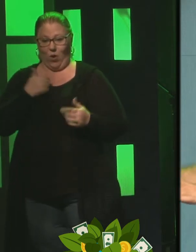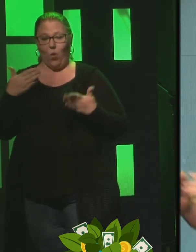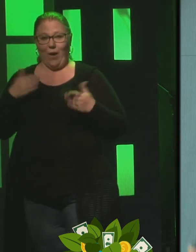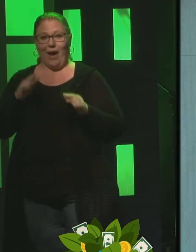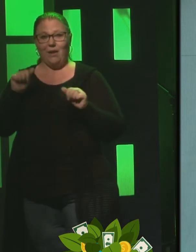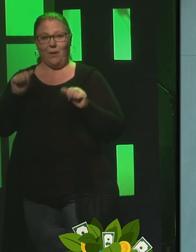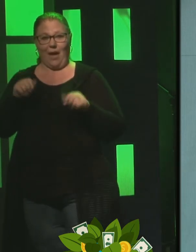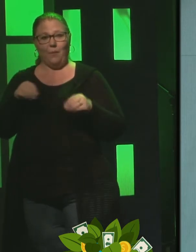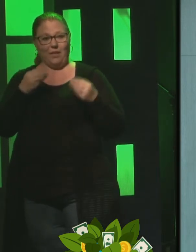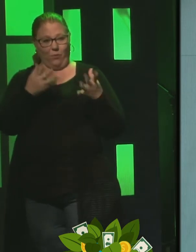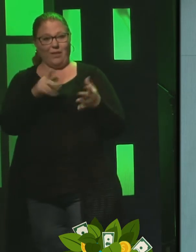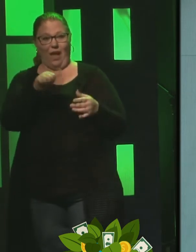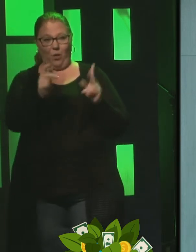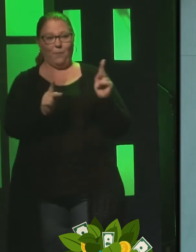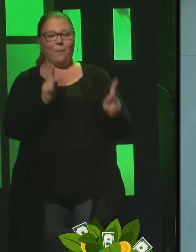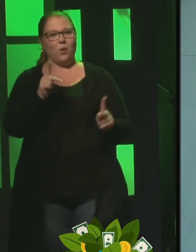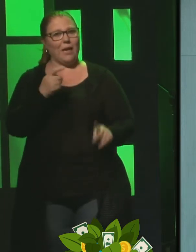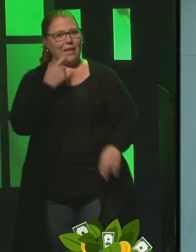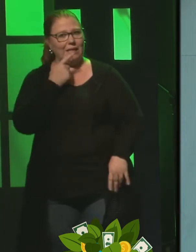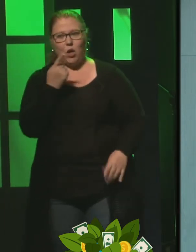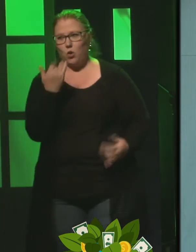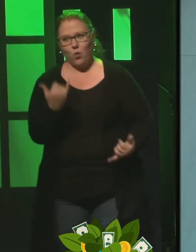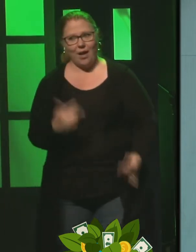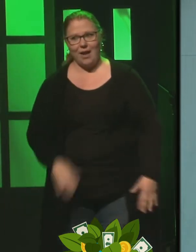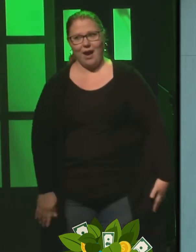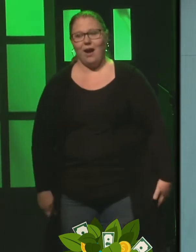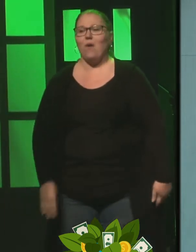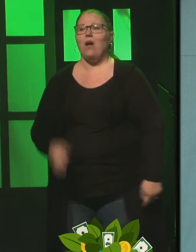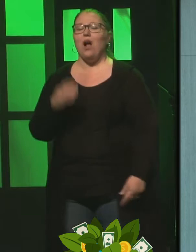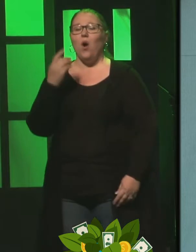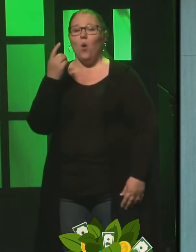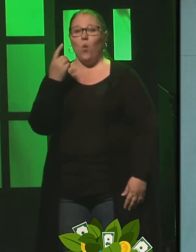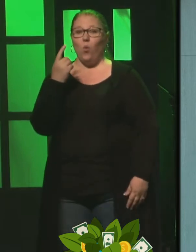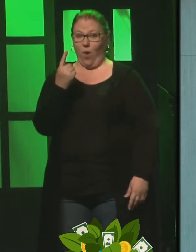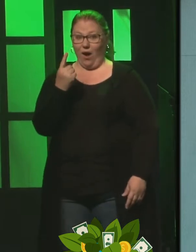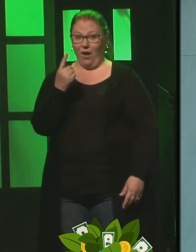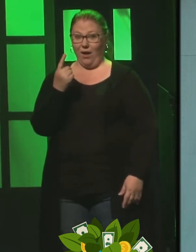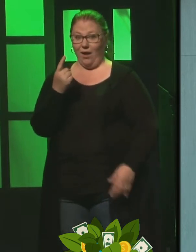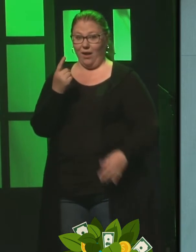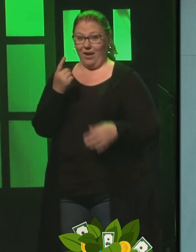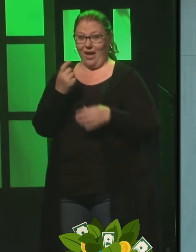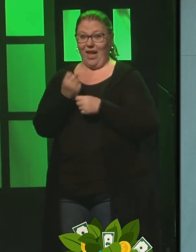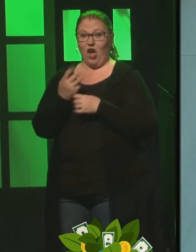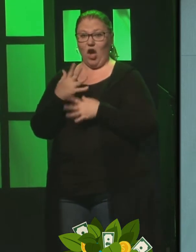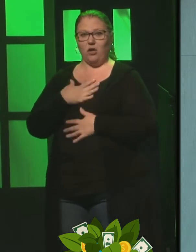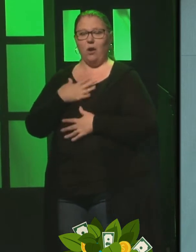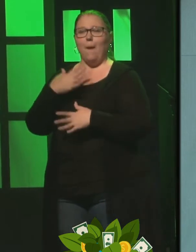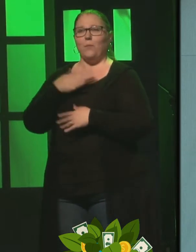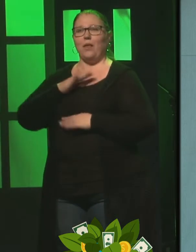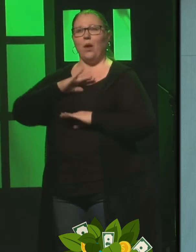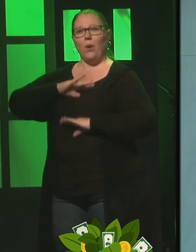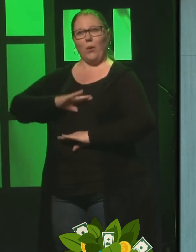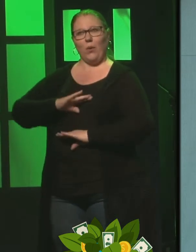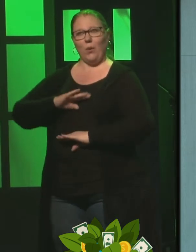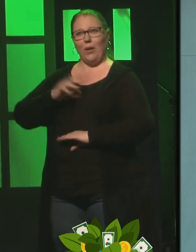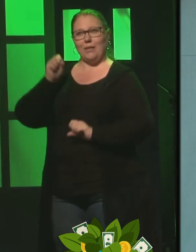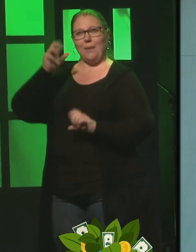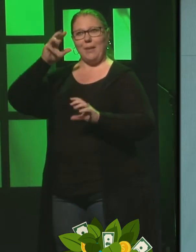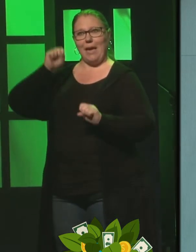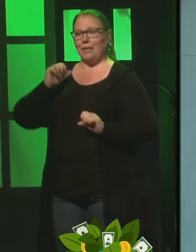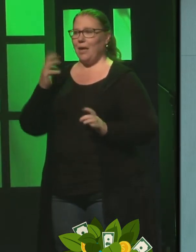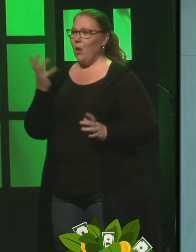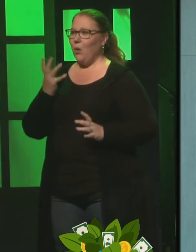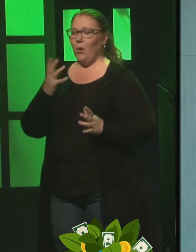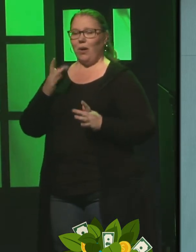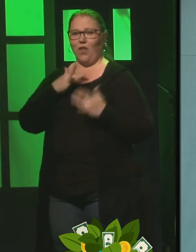able to be generous to others. And I can tell you right now, one makes you breathe a little bit easier, like, oh, I can't believe it's so amazing, and produces a heart